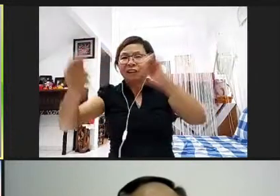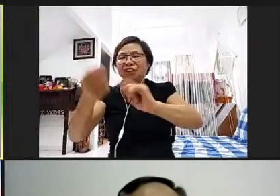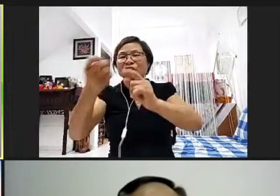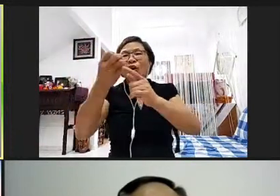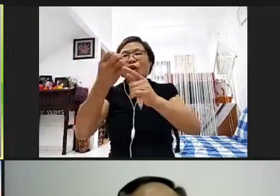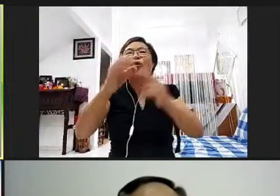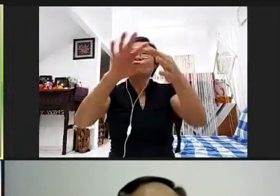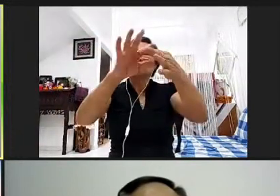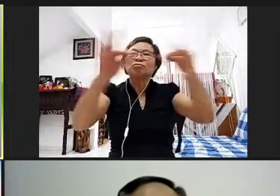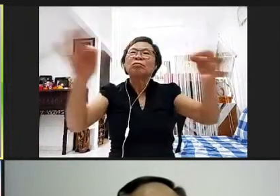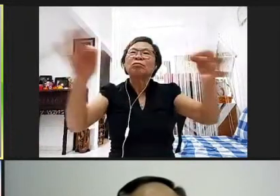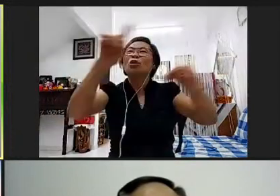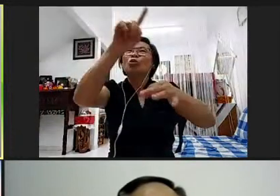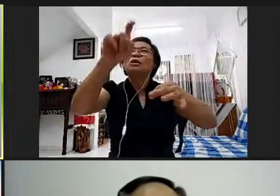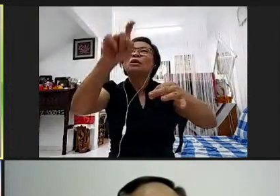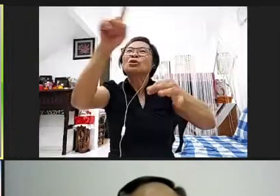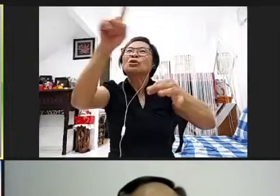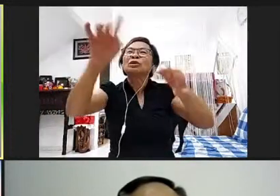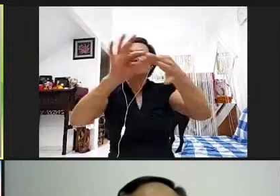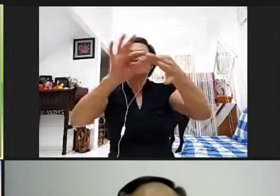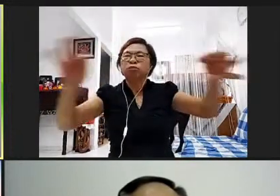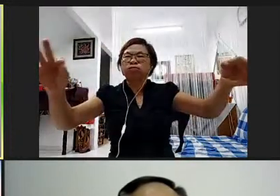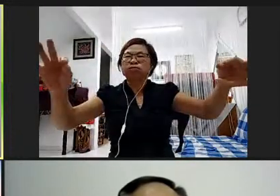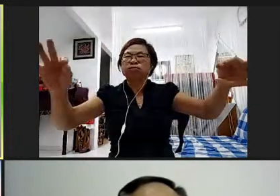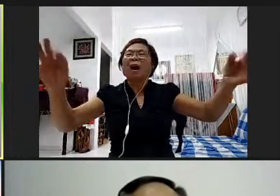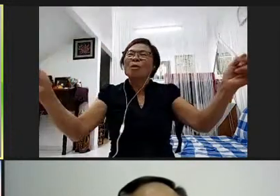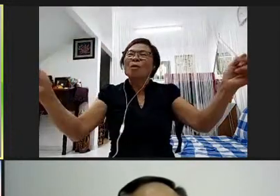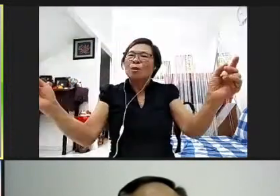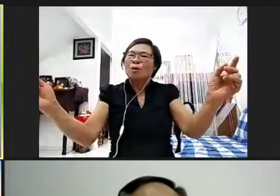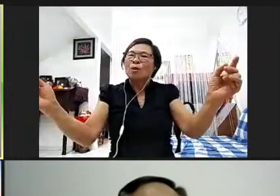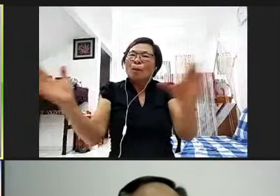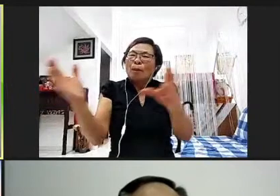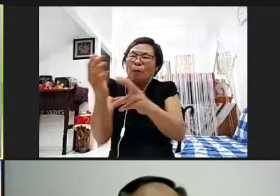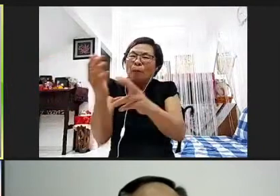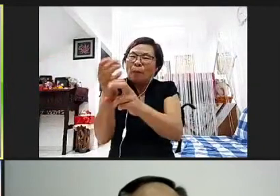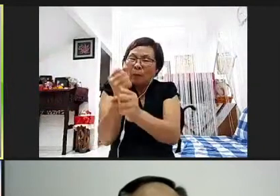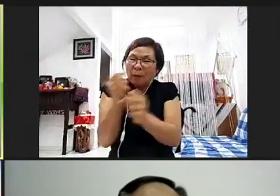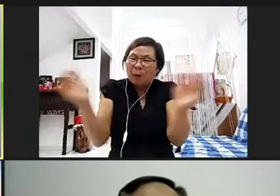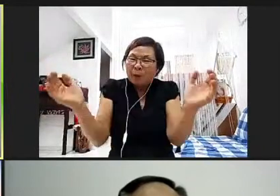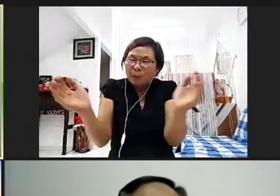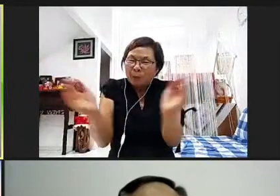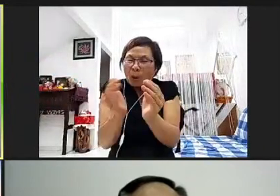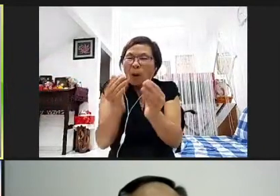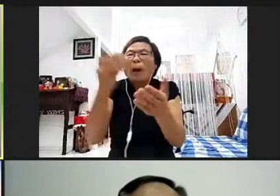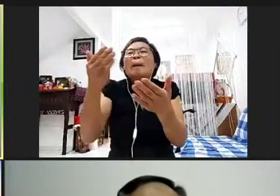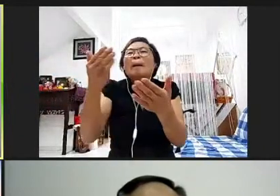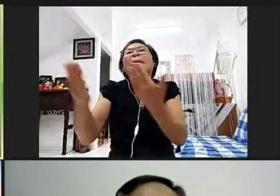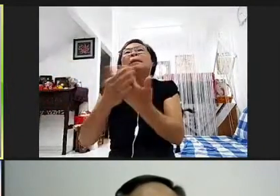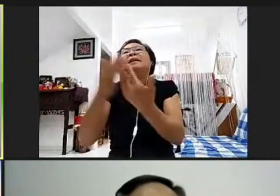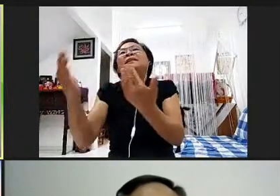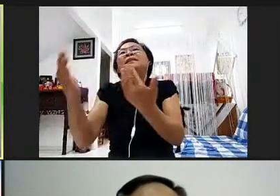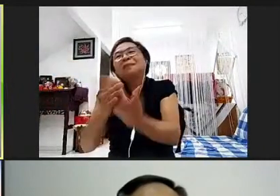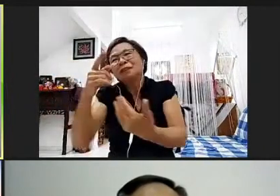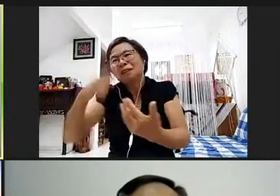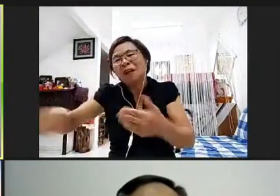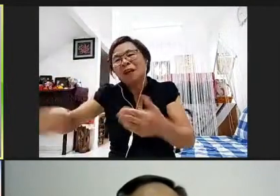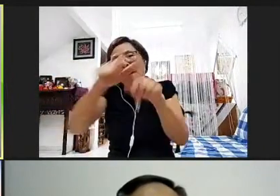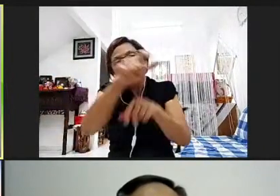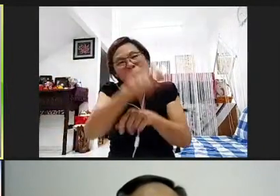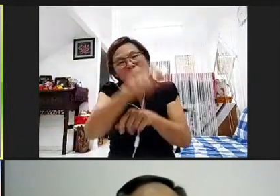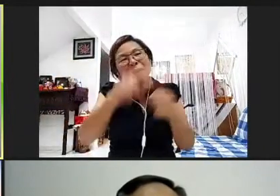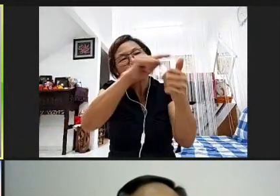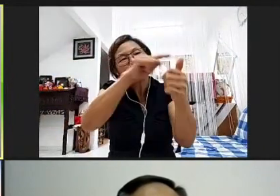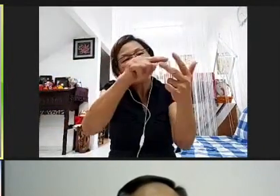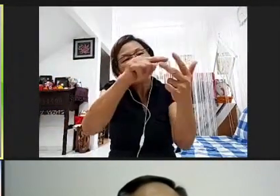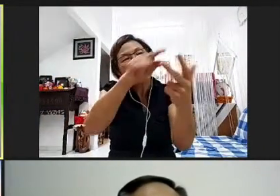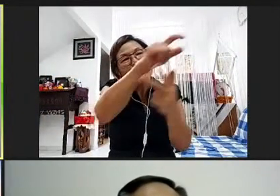your question, for the sake of making it more clear, to our panel speaker. So in case like you